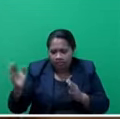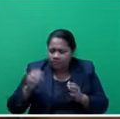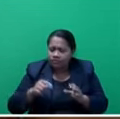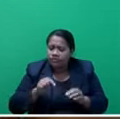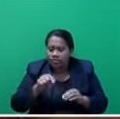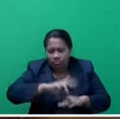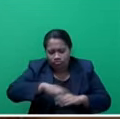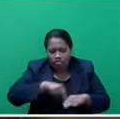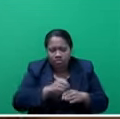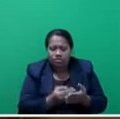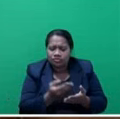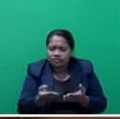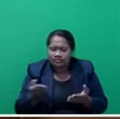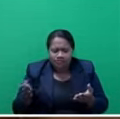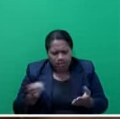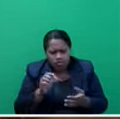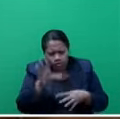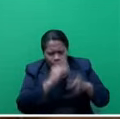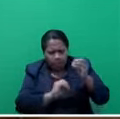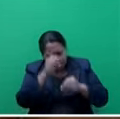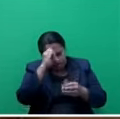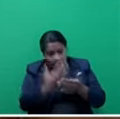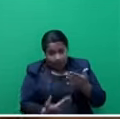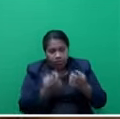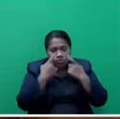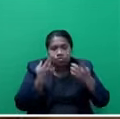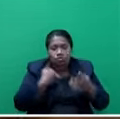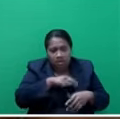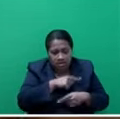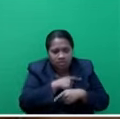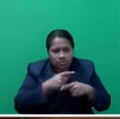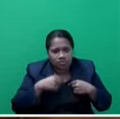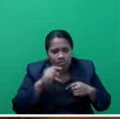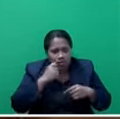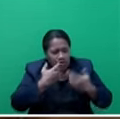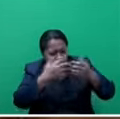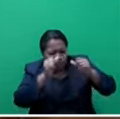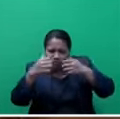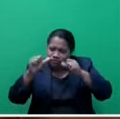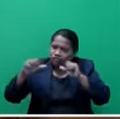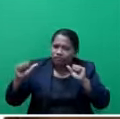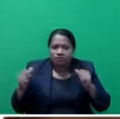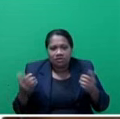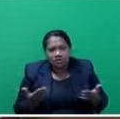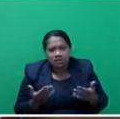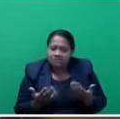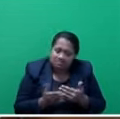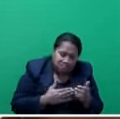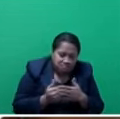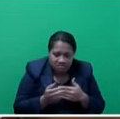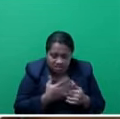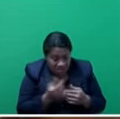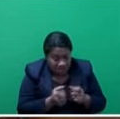learning experience, one that's shown us that we will only be able to successfully weather this crisis through our joint